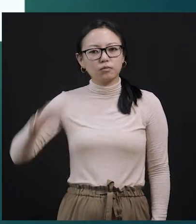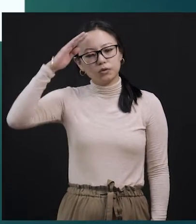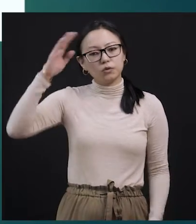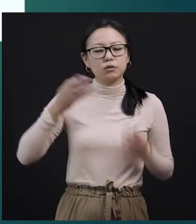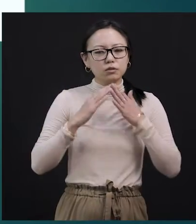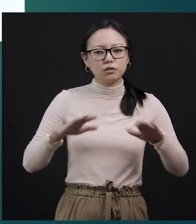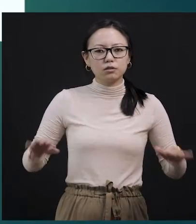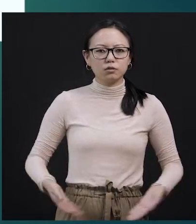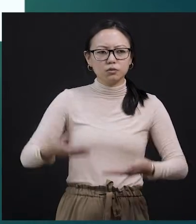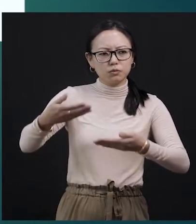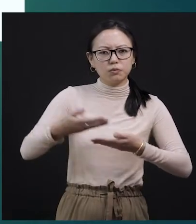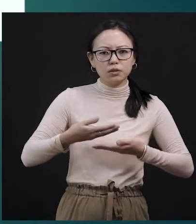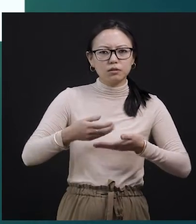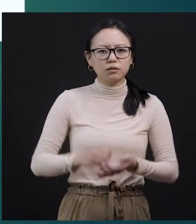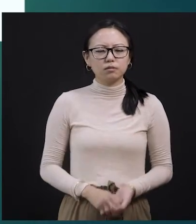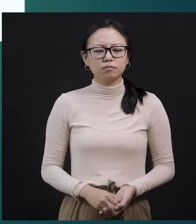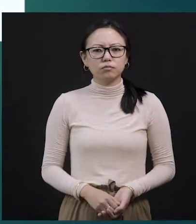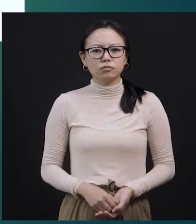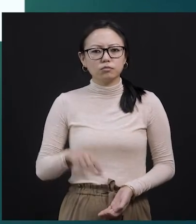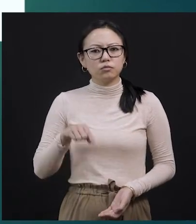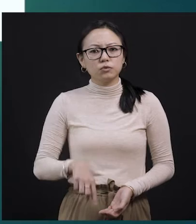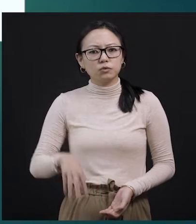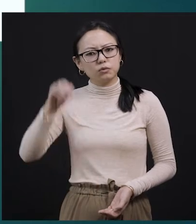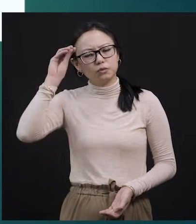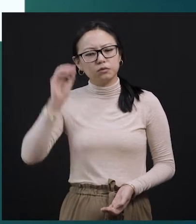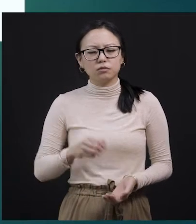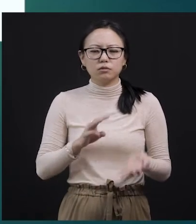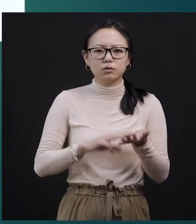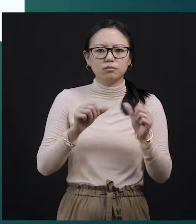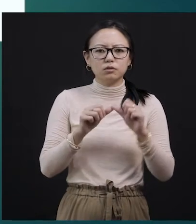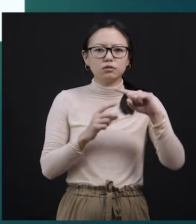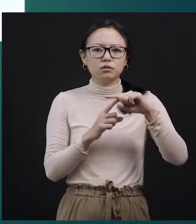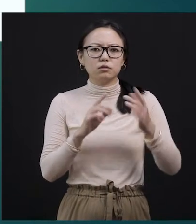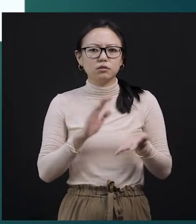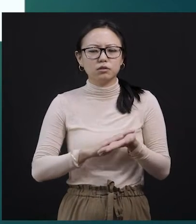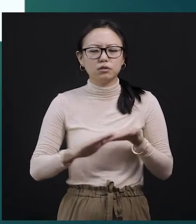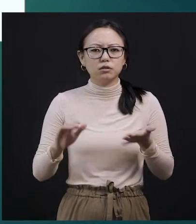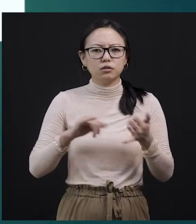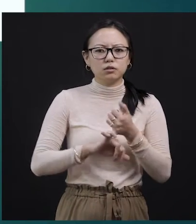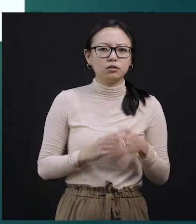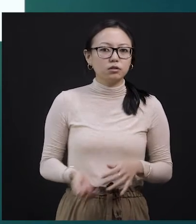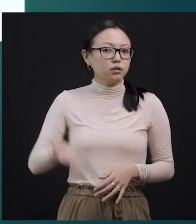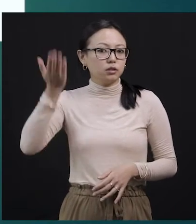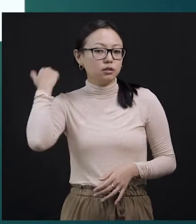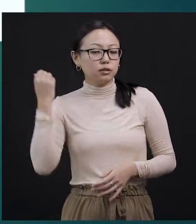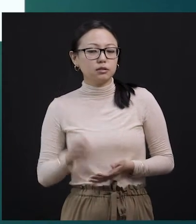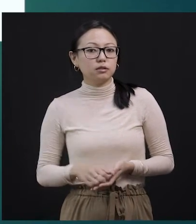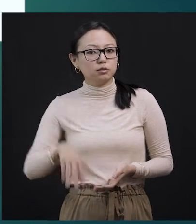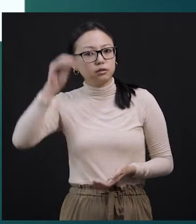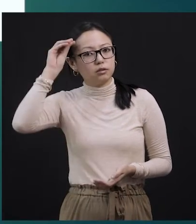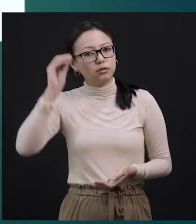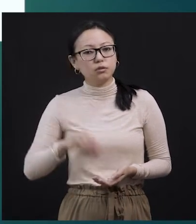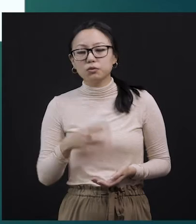Hello children, welcome back. Again we are going to continue with yesterday's chapter, that is chapter 3.